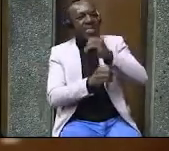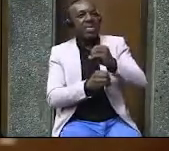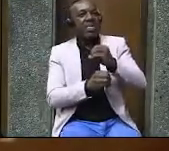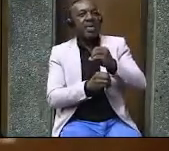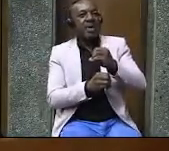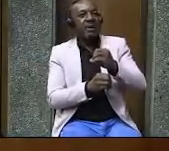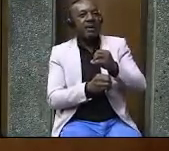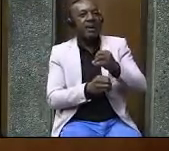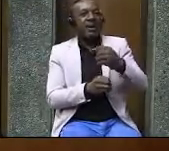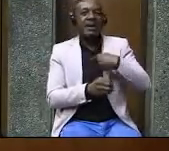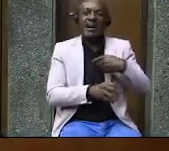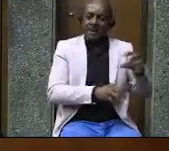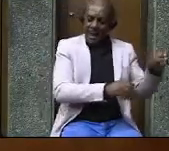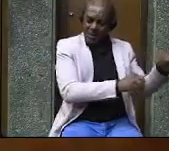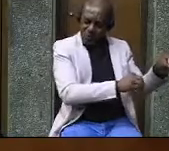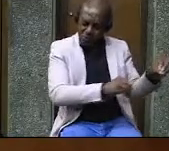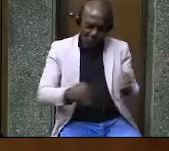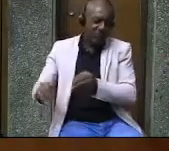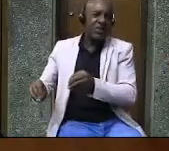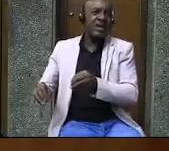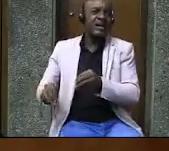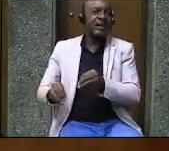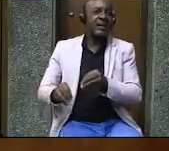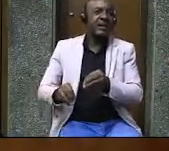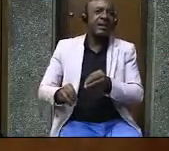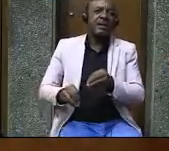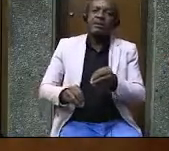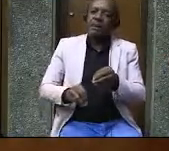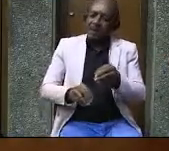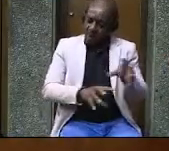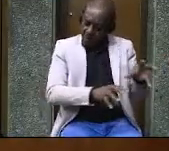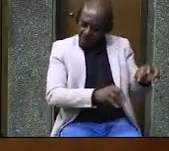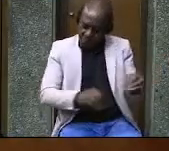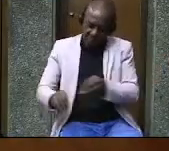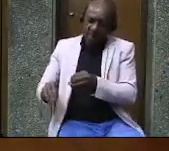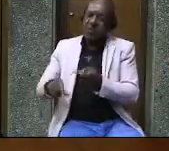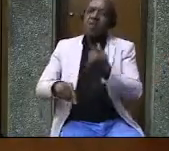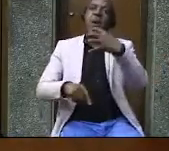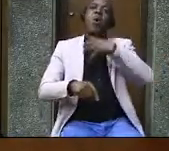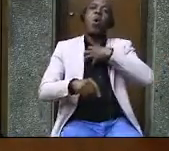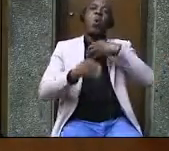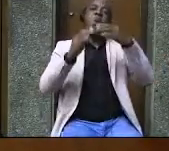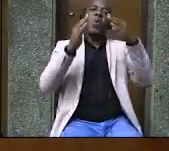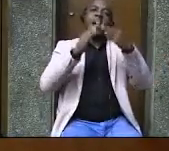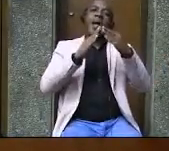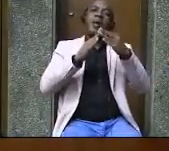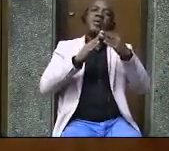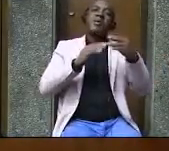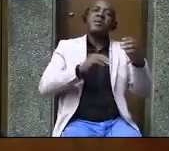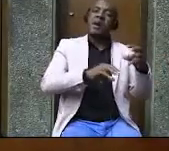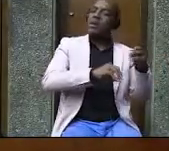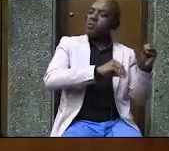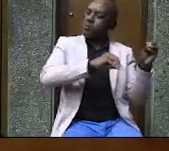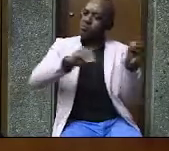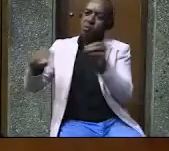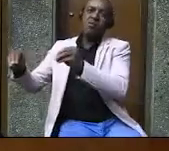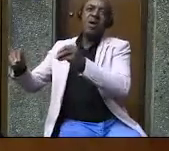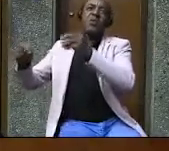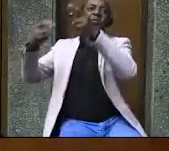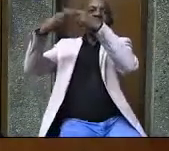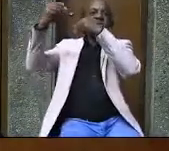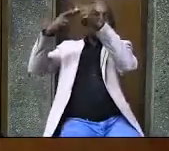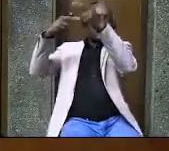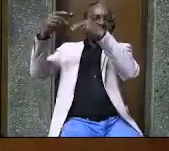izindlini into eyenzakalela ebiketlong ilithabong ibuhlungu bafowethu sizubuhlungu sizokugugela emafletini third floor